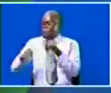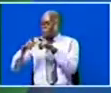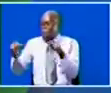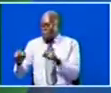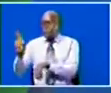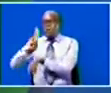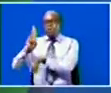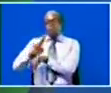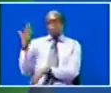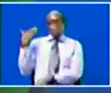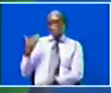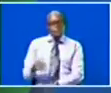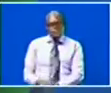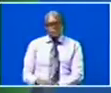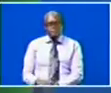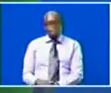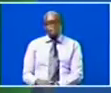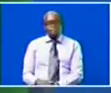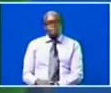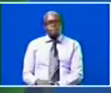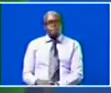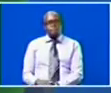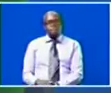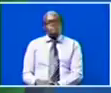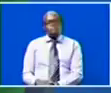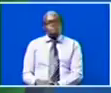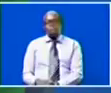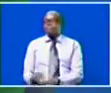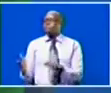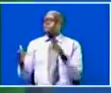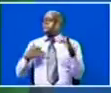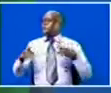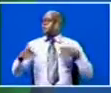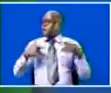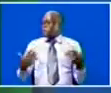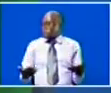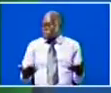know, you said, you know, a few months ago with regard, you know,